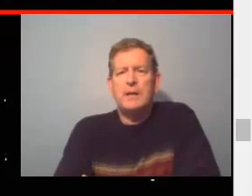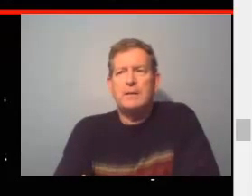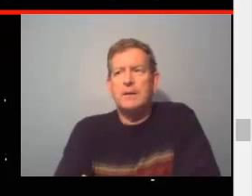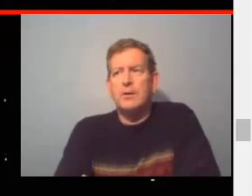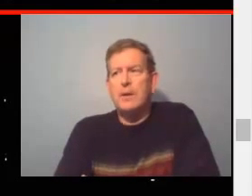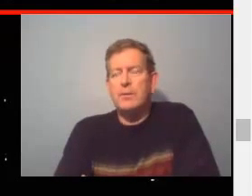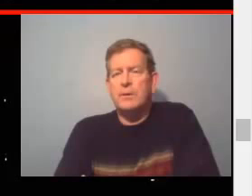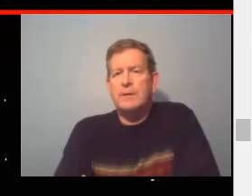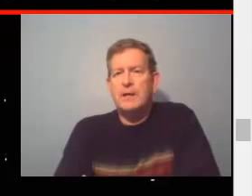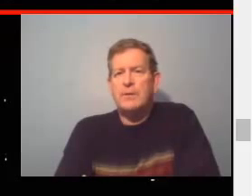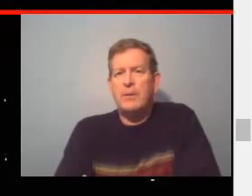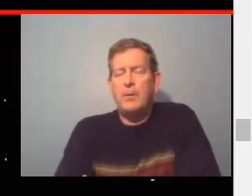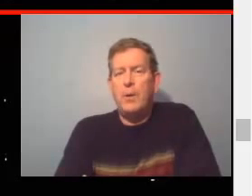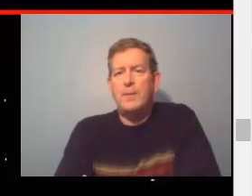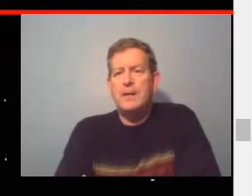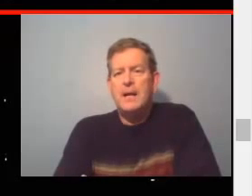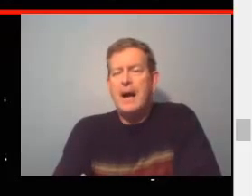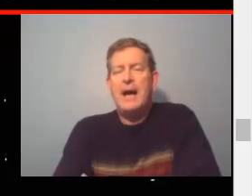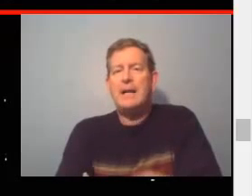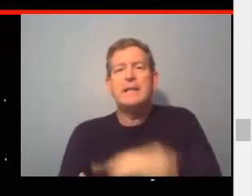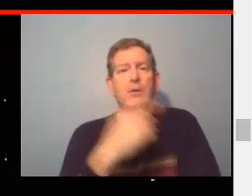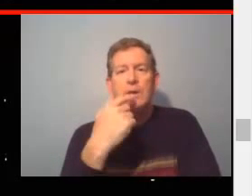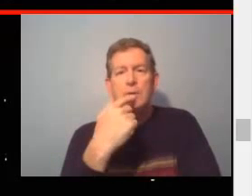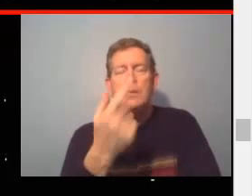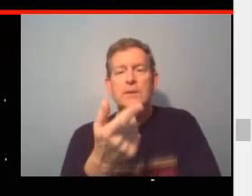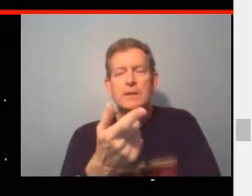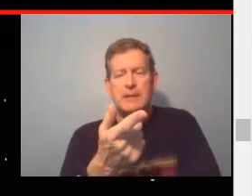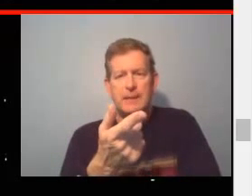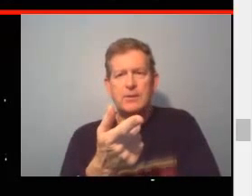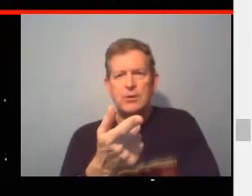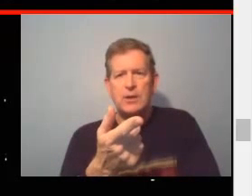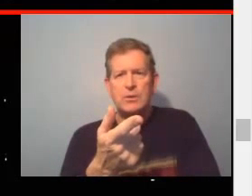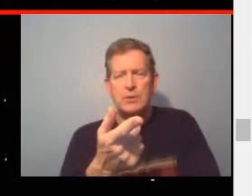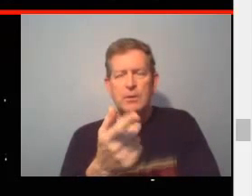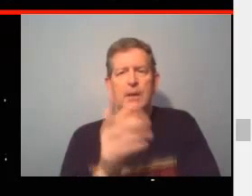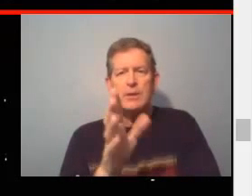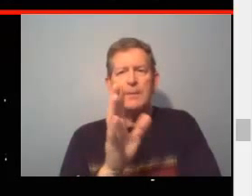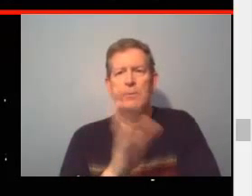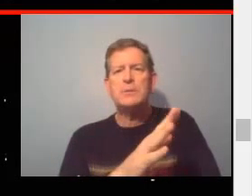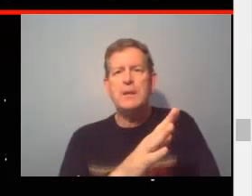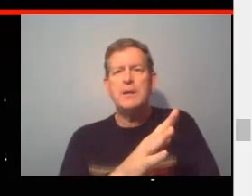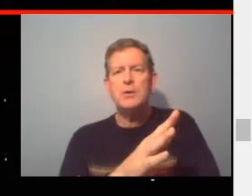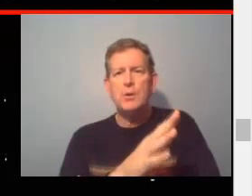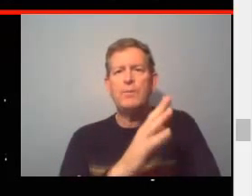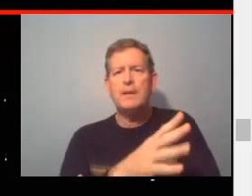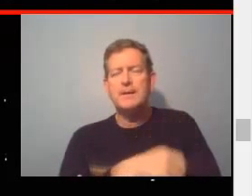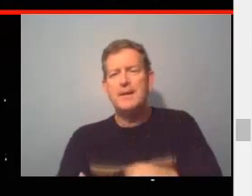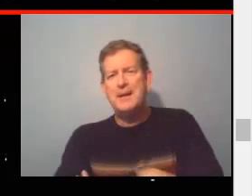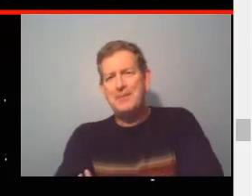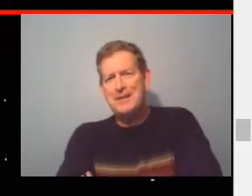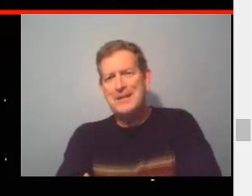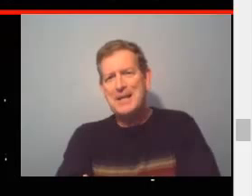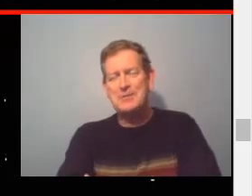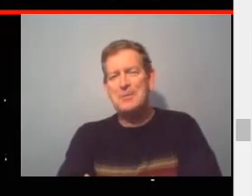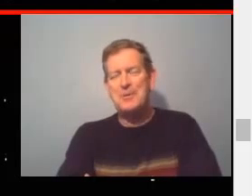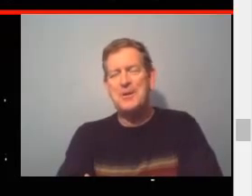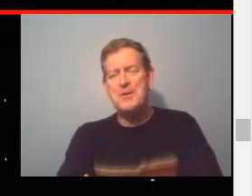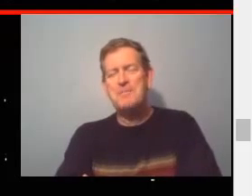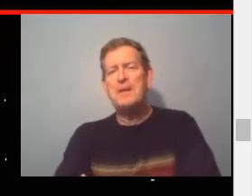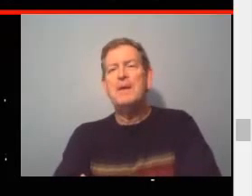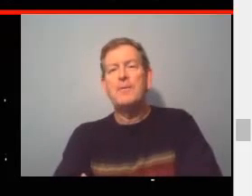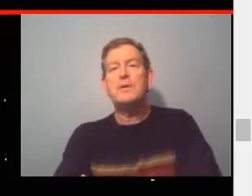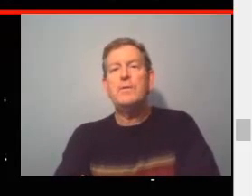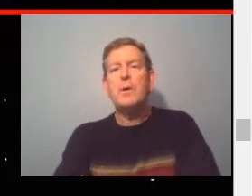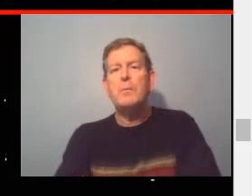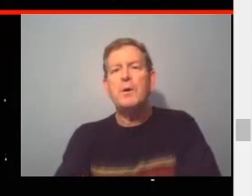motions to try and get a grade or satisfy a requirement, I highly doubt you're going to do these things that I'm going to suggest to you. So I'm not really speaking to you if that's the case with